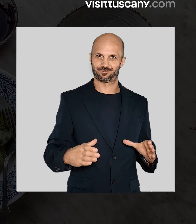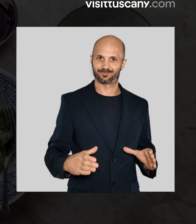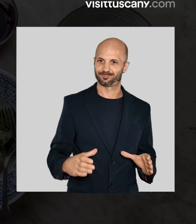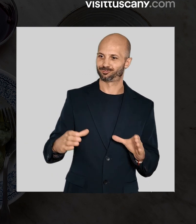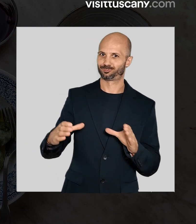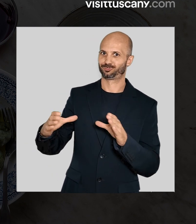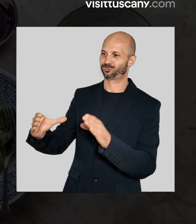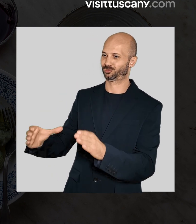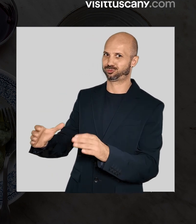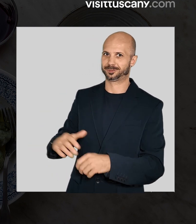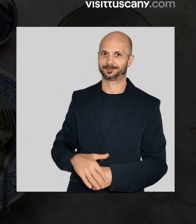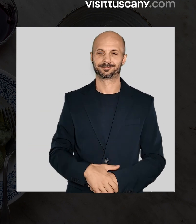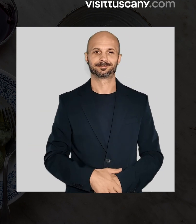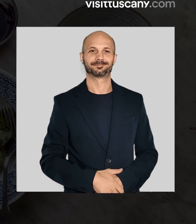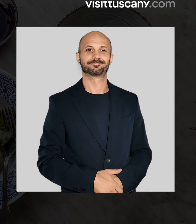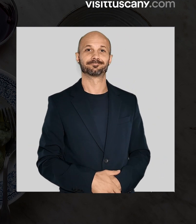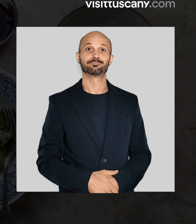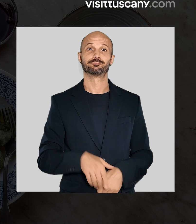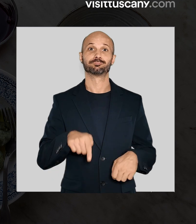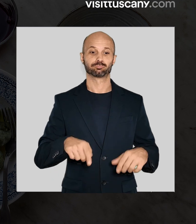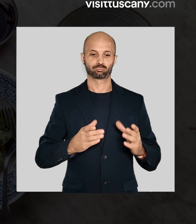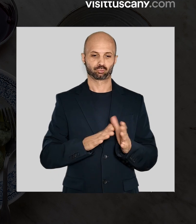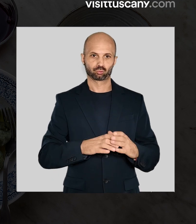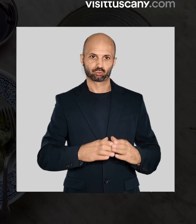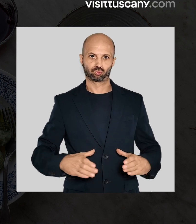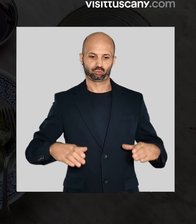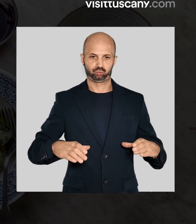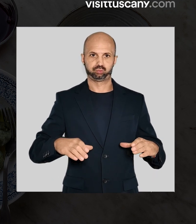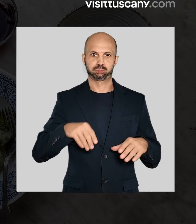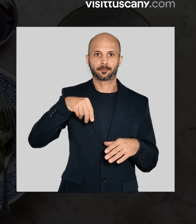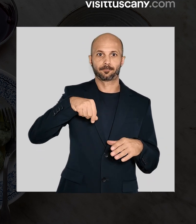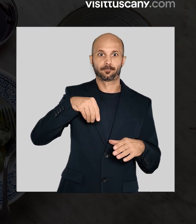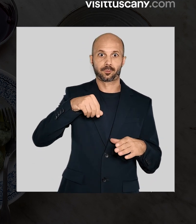generous pinch of grated nutmeg and mix thoroughly with a fork.